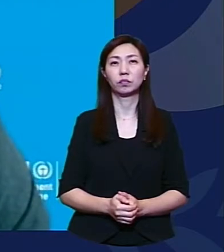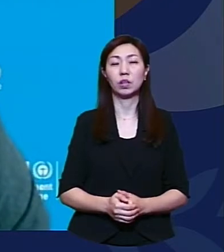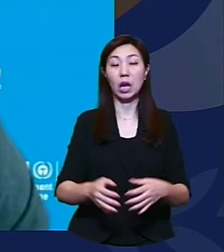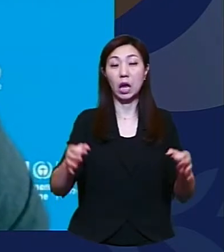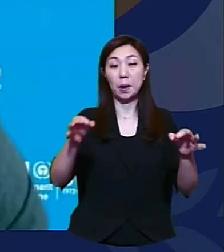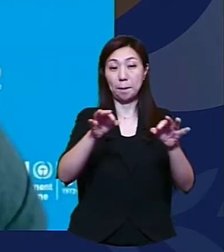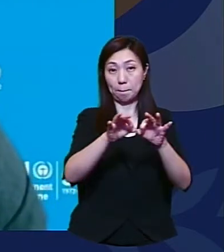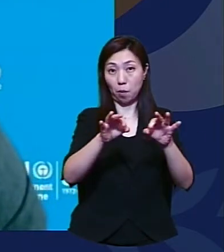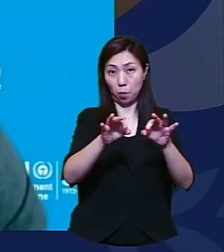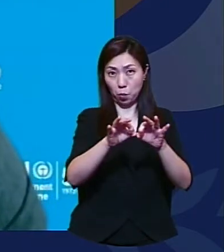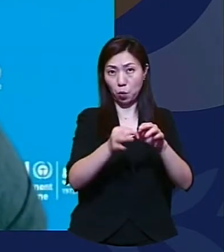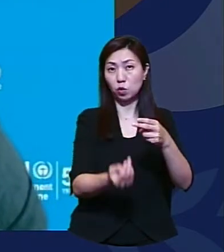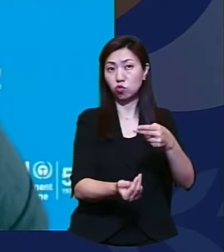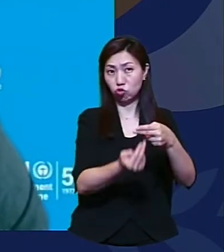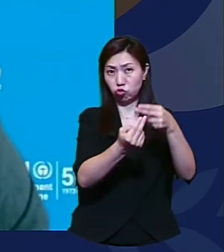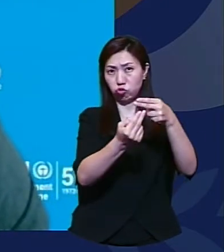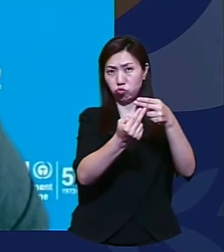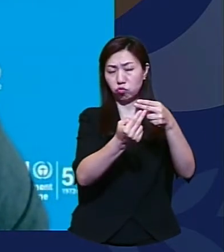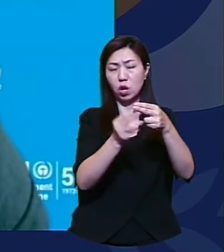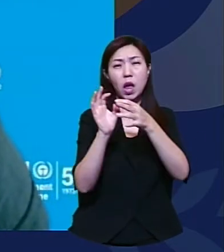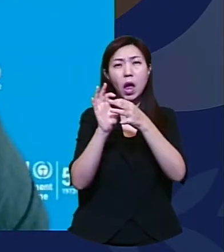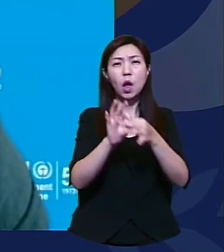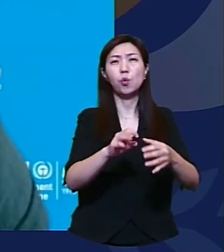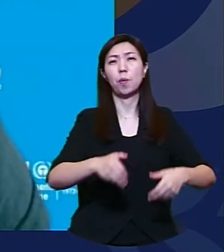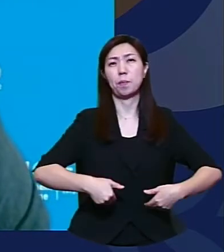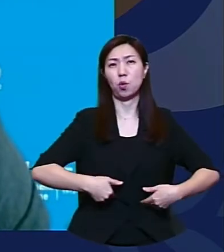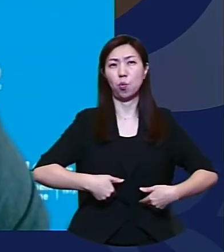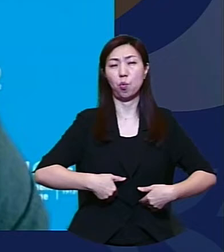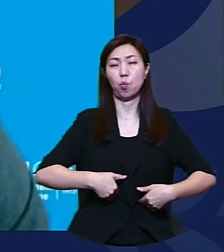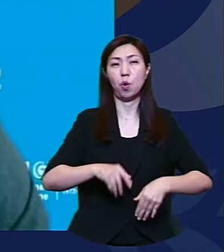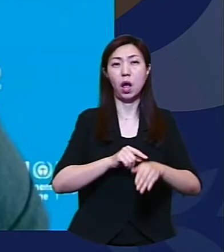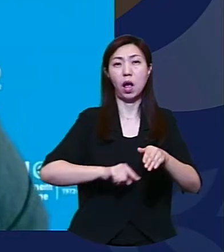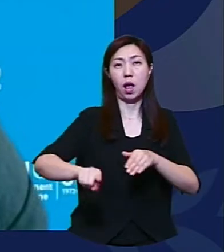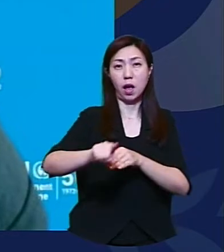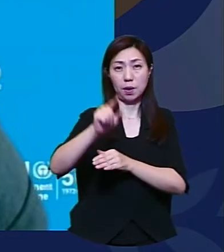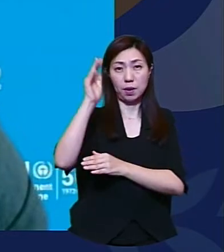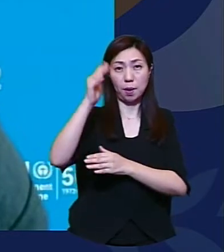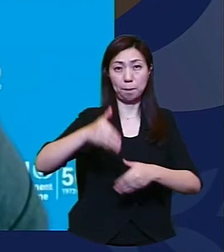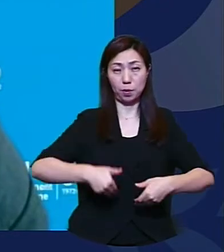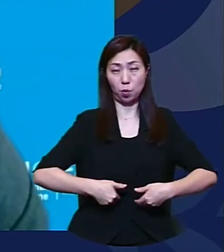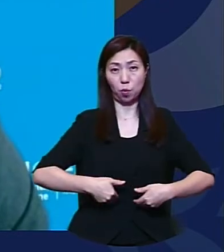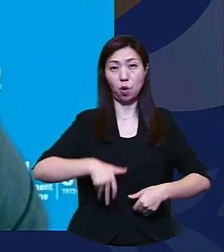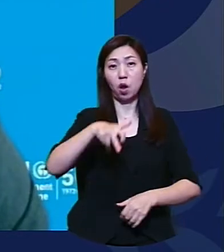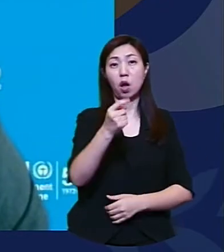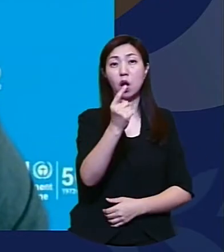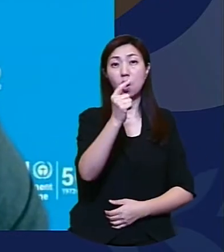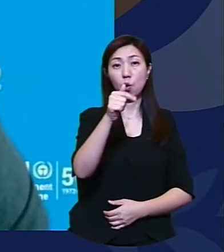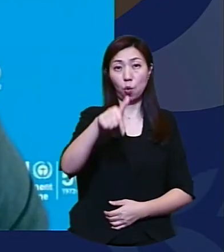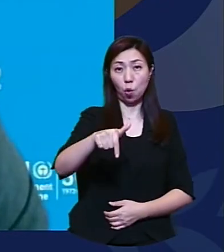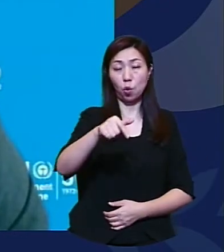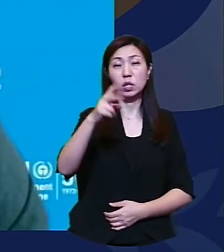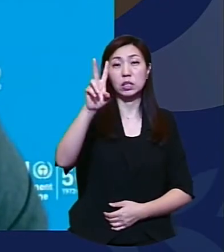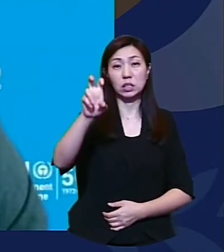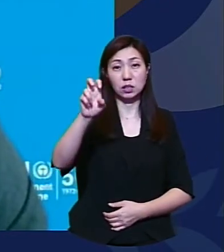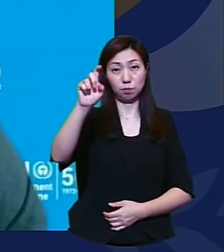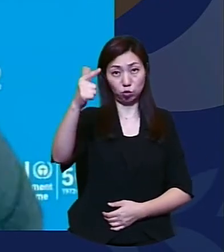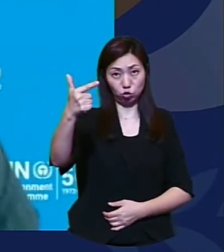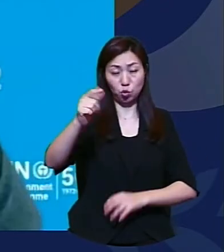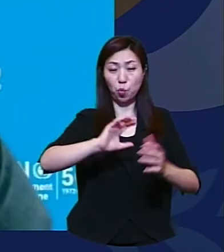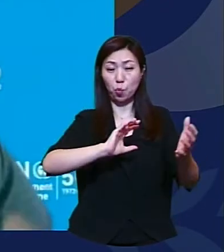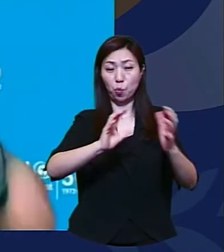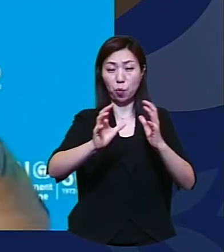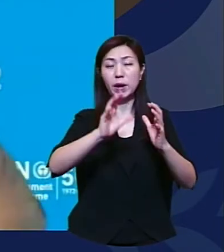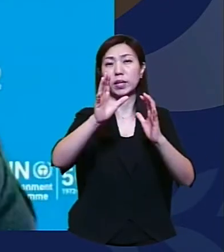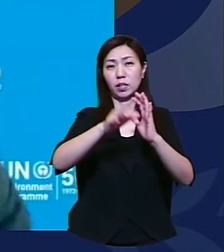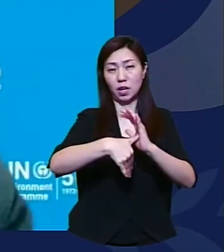key components for the forthcoming COP26, it's the financing package. And so